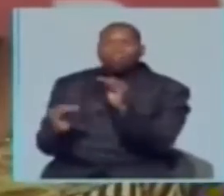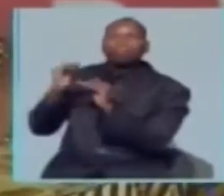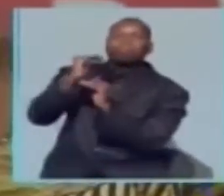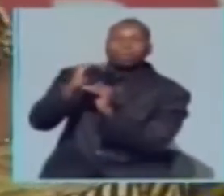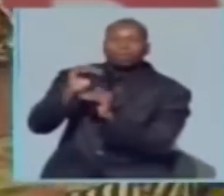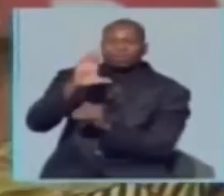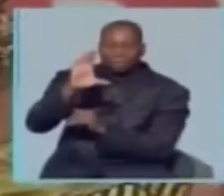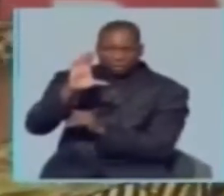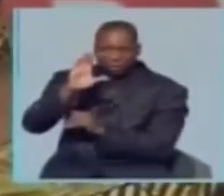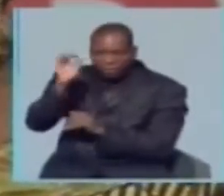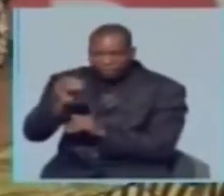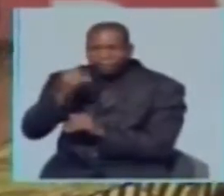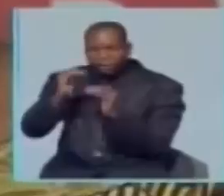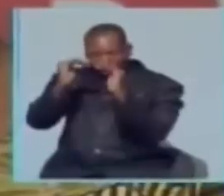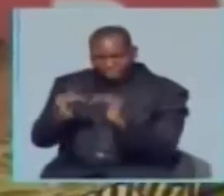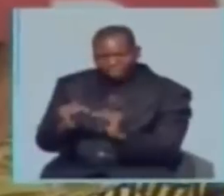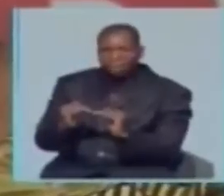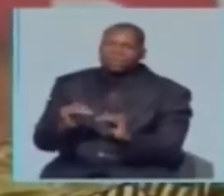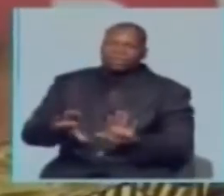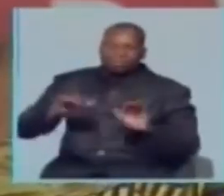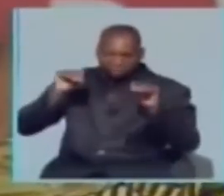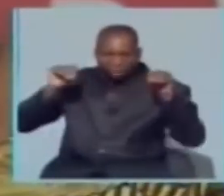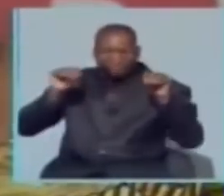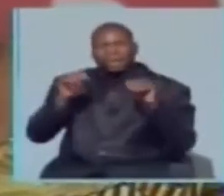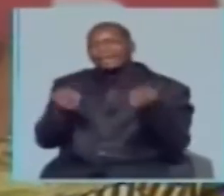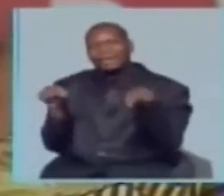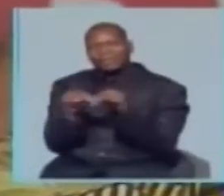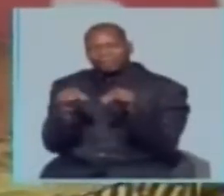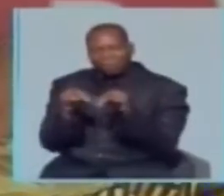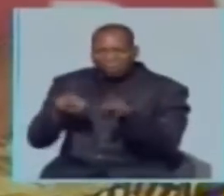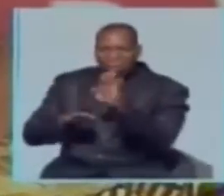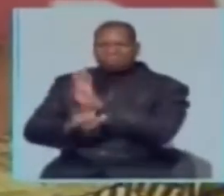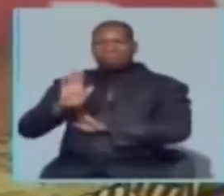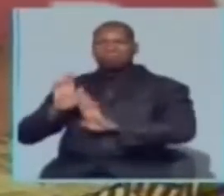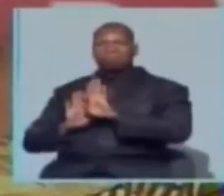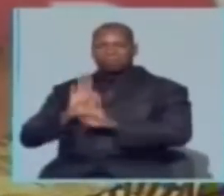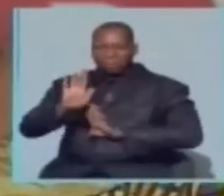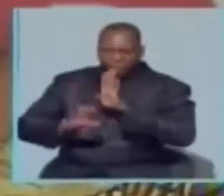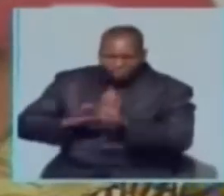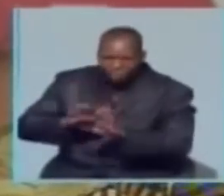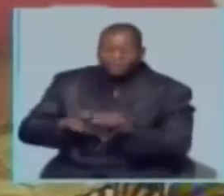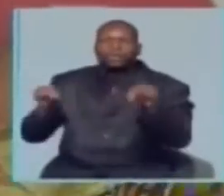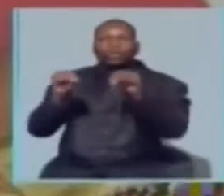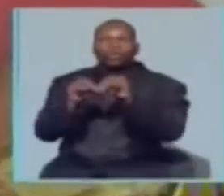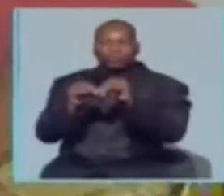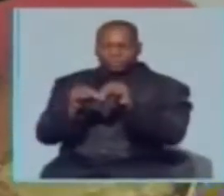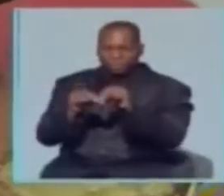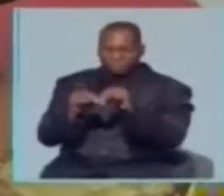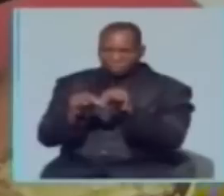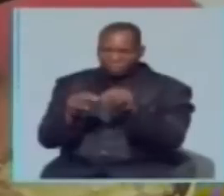10% cut back, Zimbabwe. I think that is normal, going back and forth. I think this year is just that it is a unique